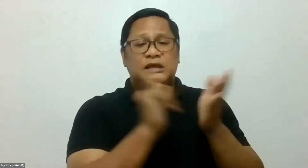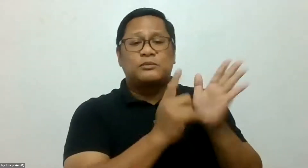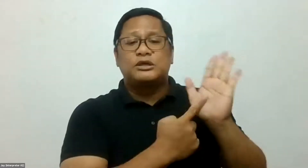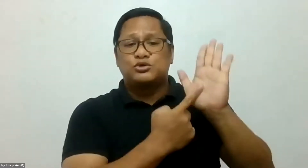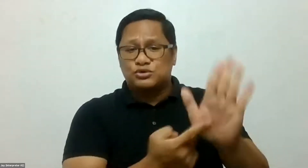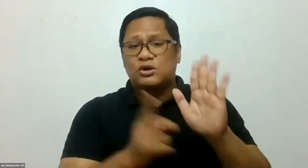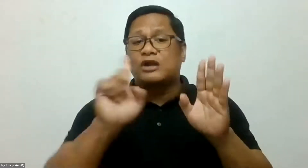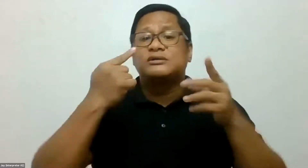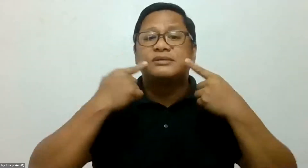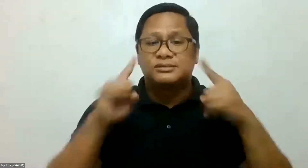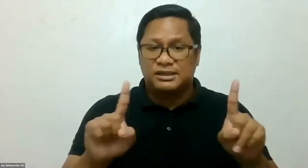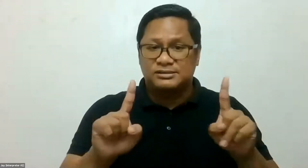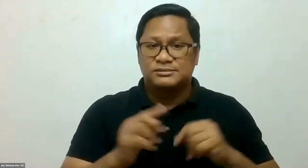success.